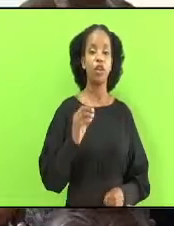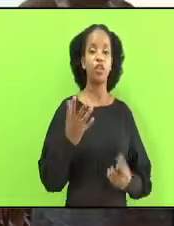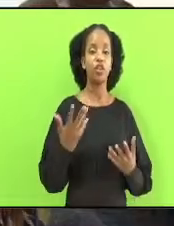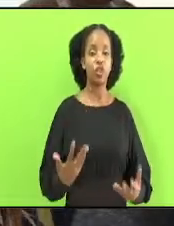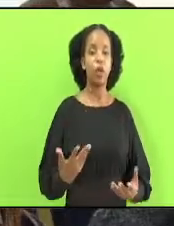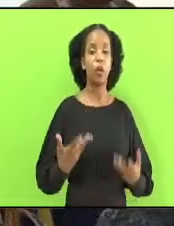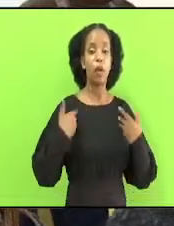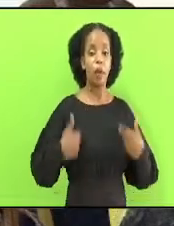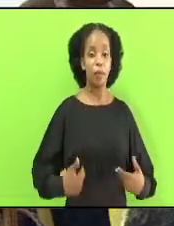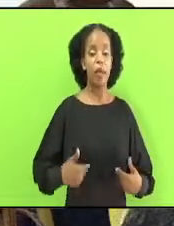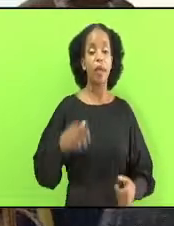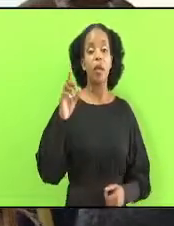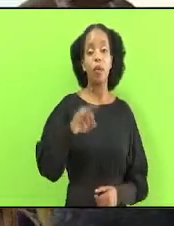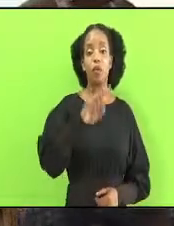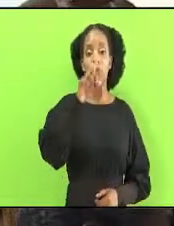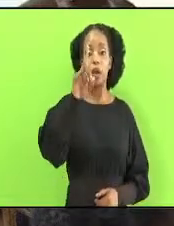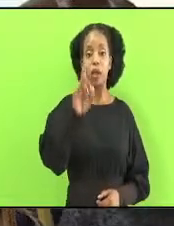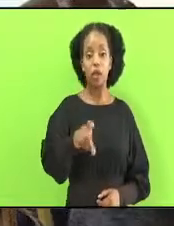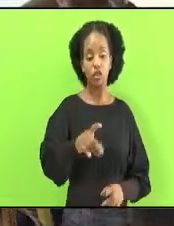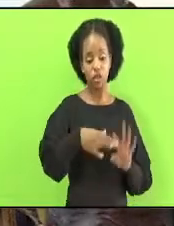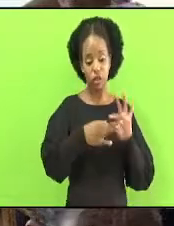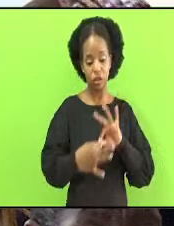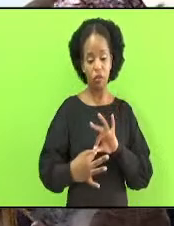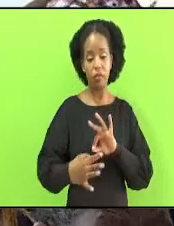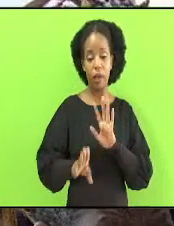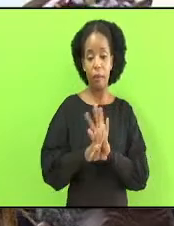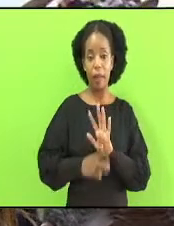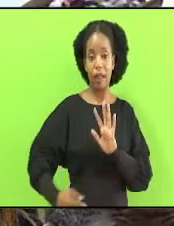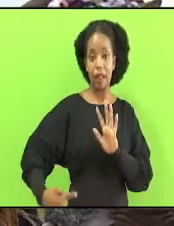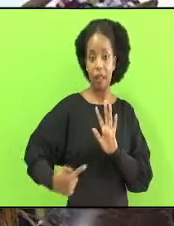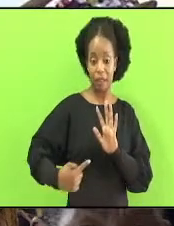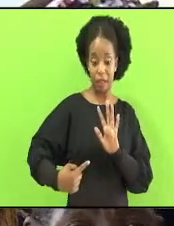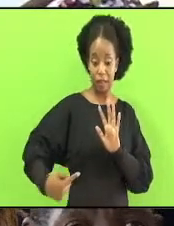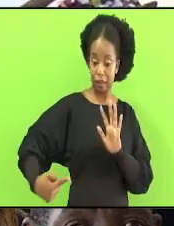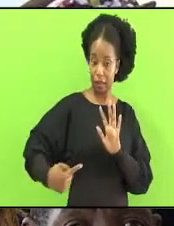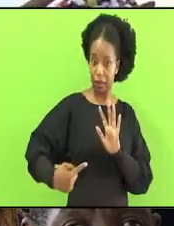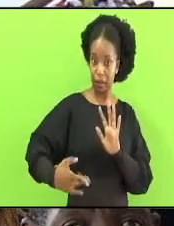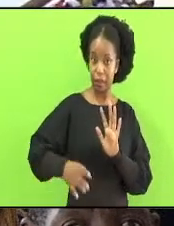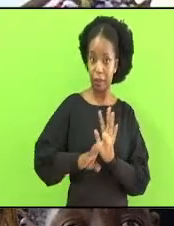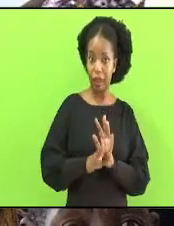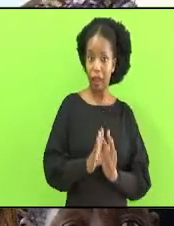question was also about the bill. Is it gonna